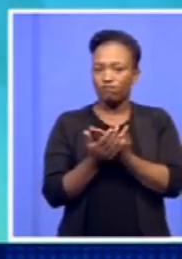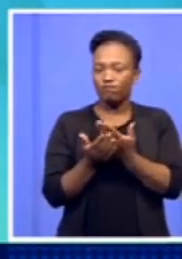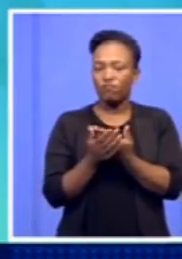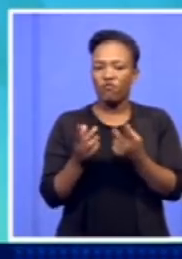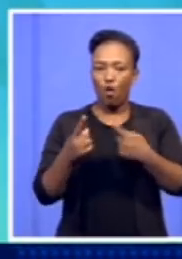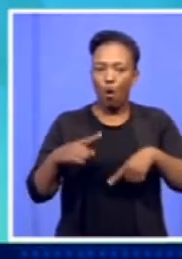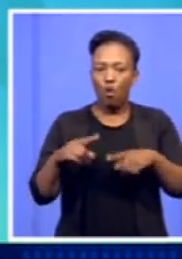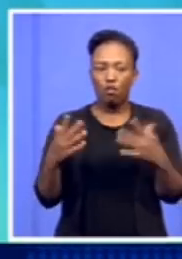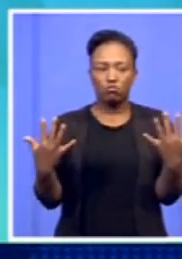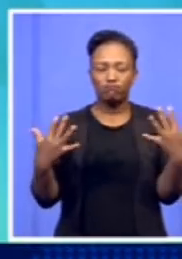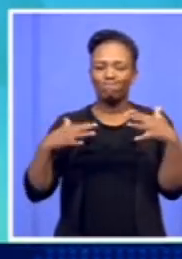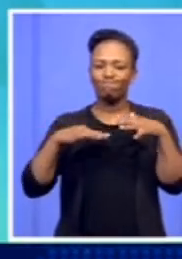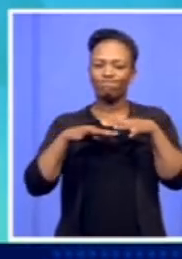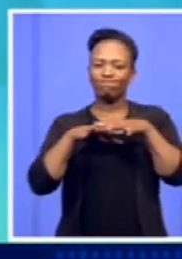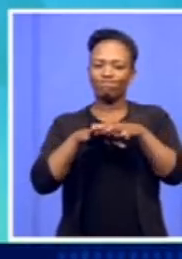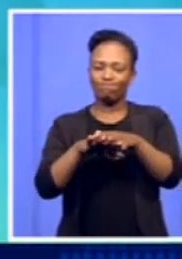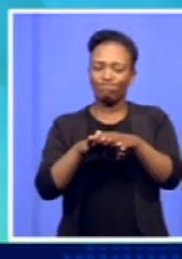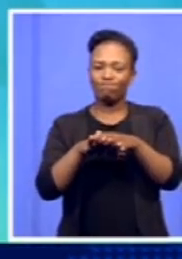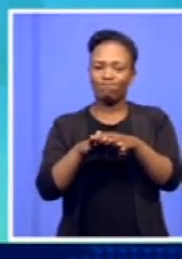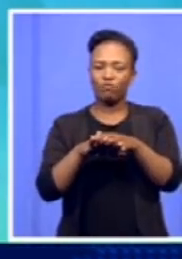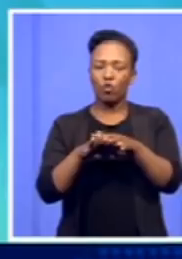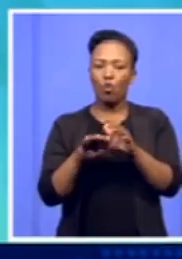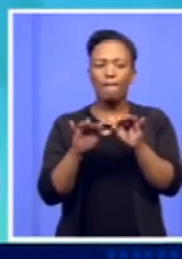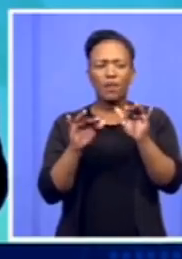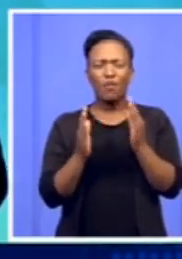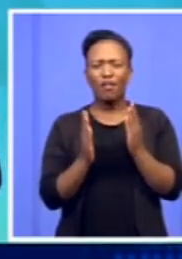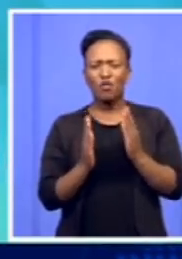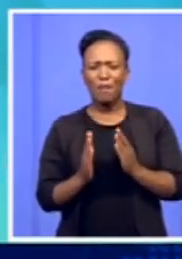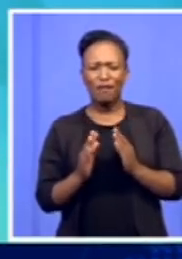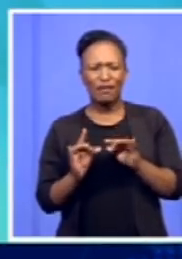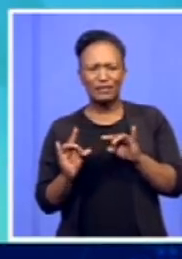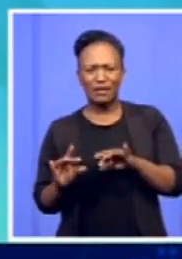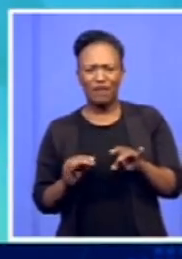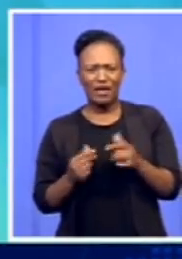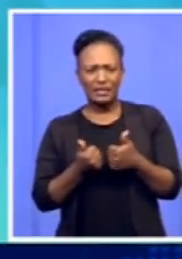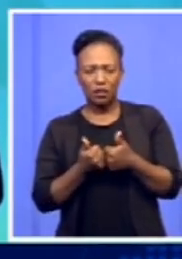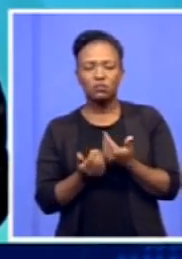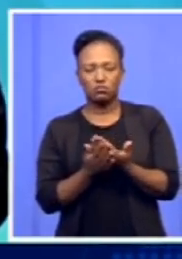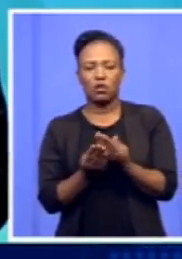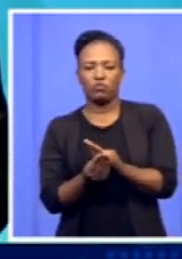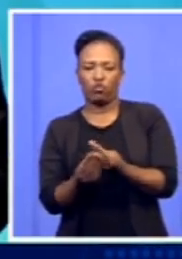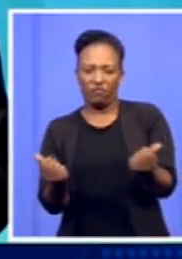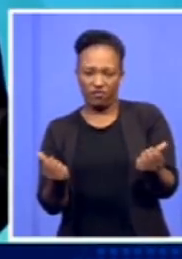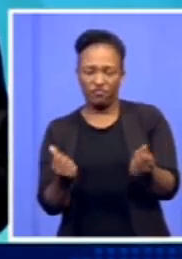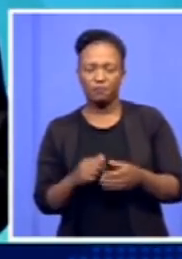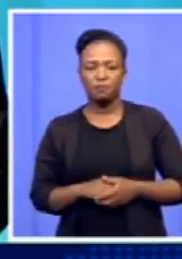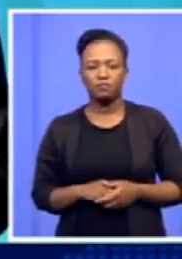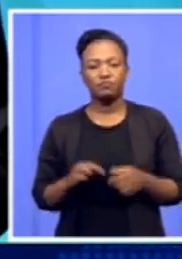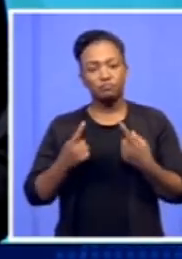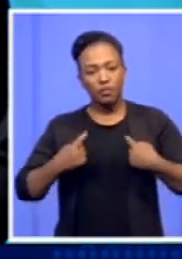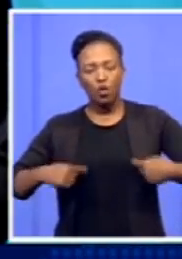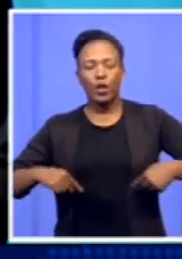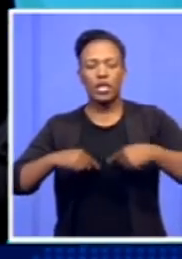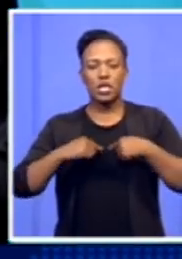to address humanity's most pressing challenges. This is the time for all of us to build back better, and let us spare no